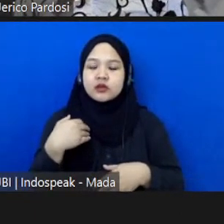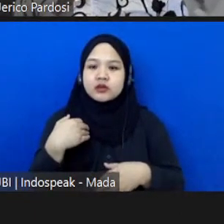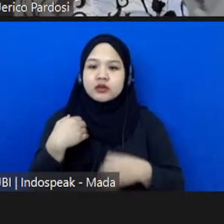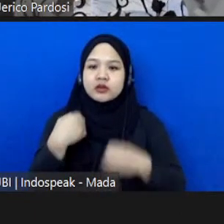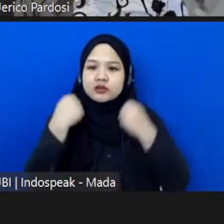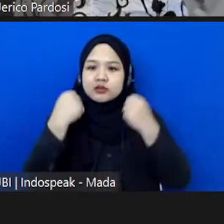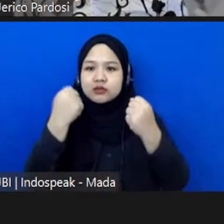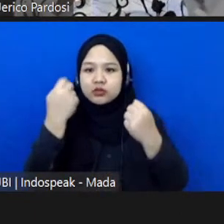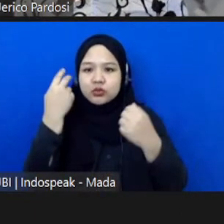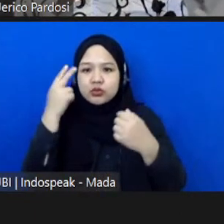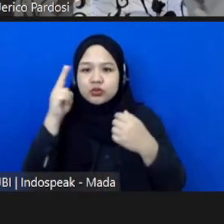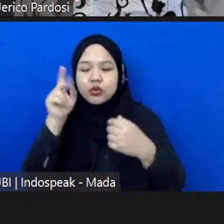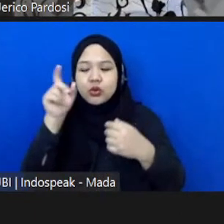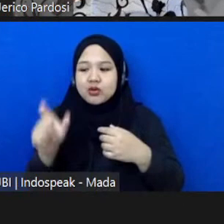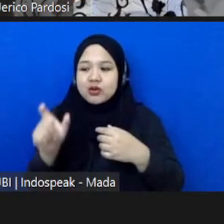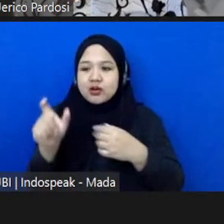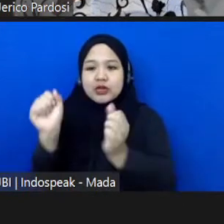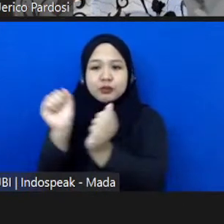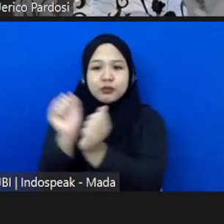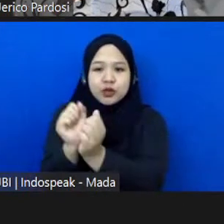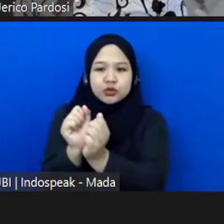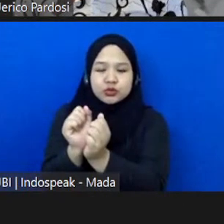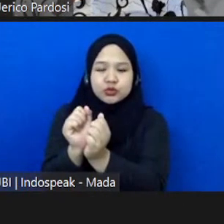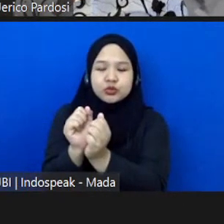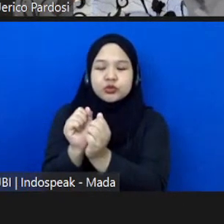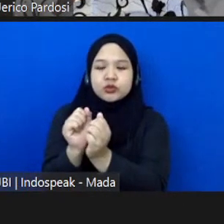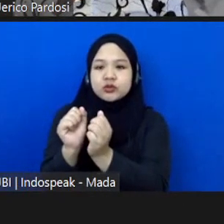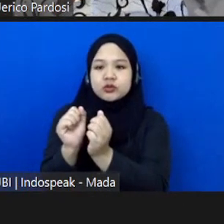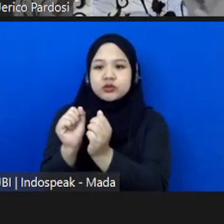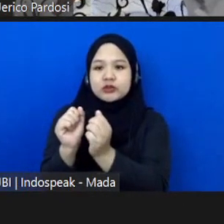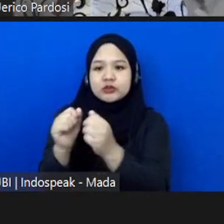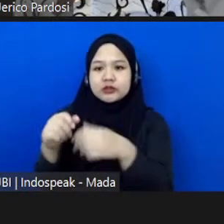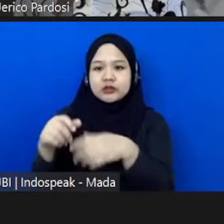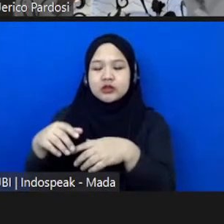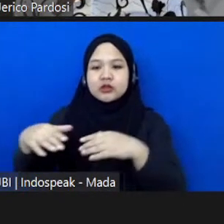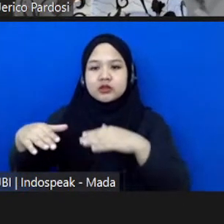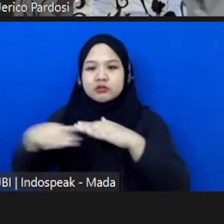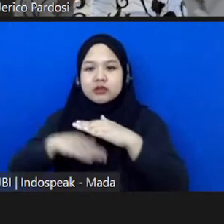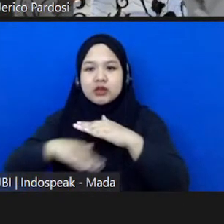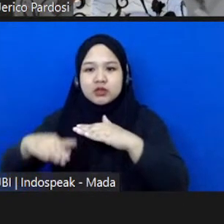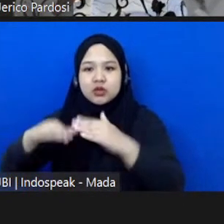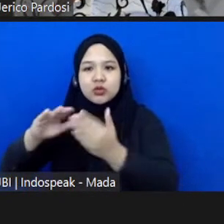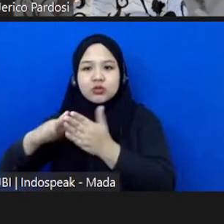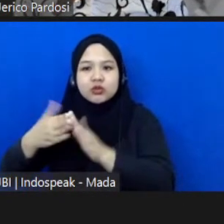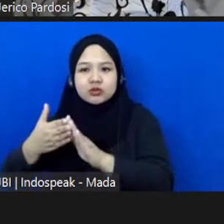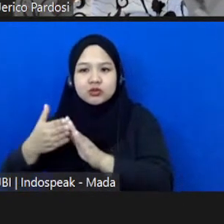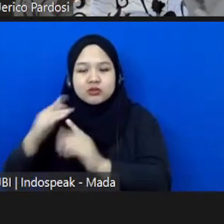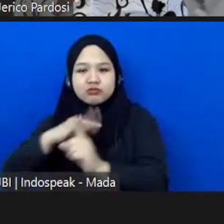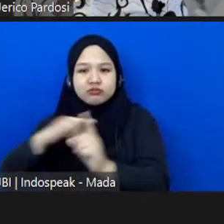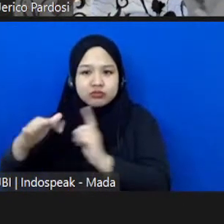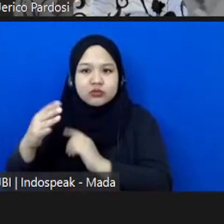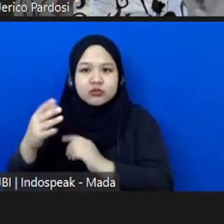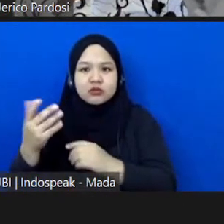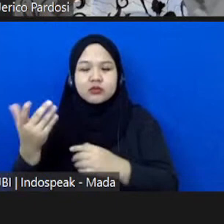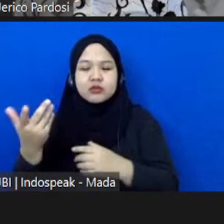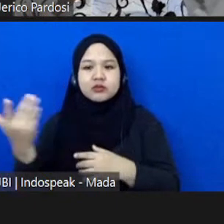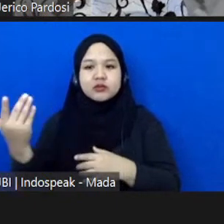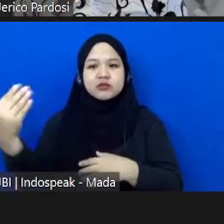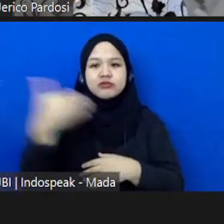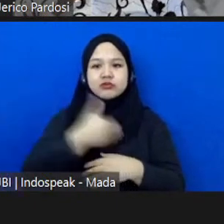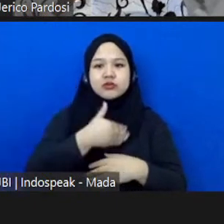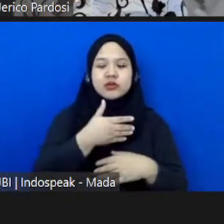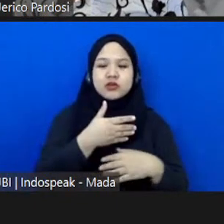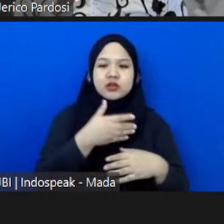for Pasung survivors that is community-based, which requires people to go and do home visits, and that is